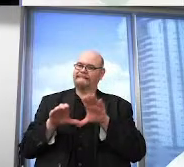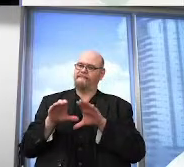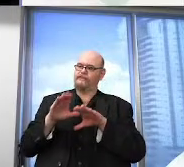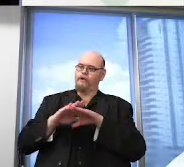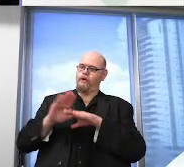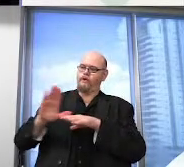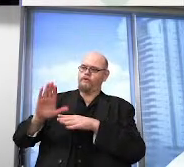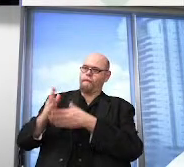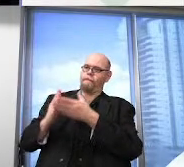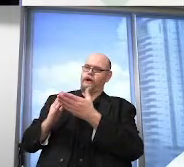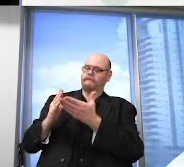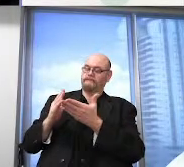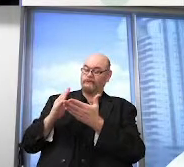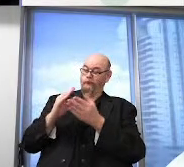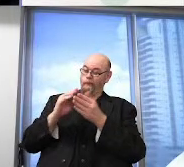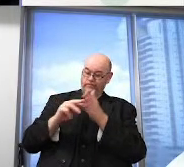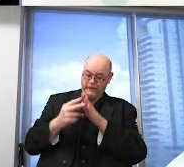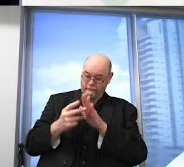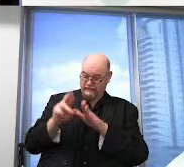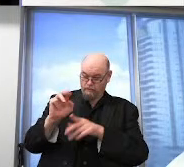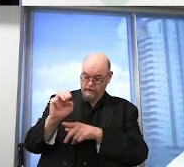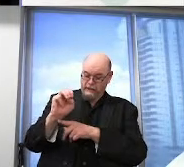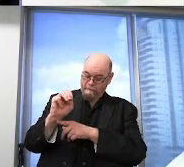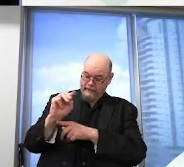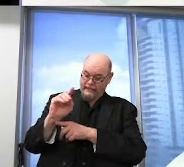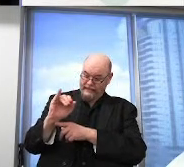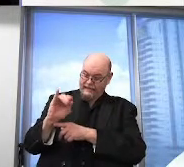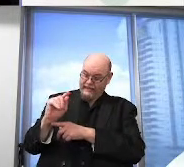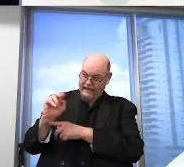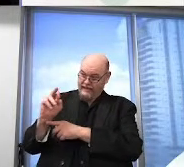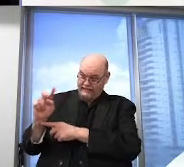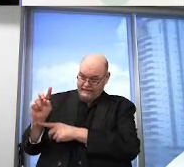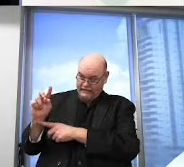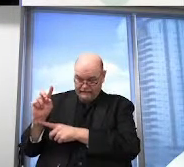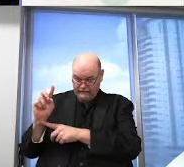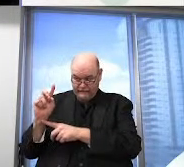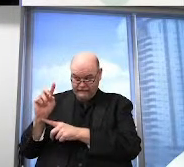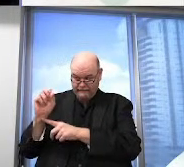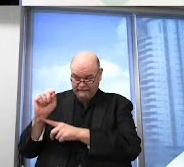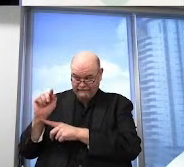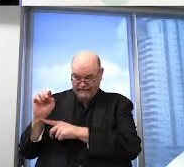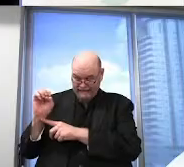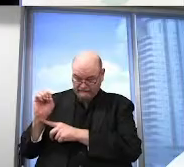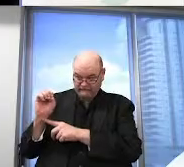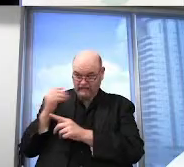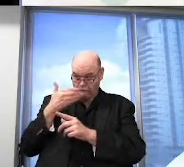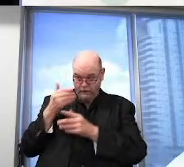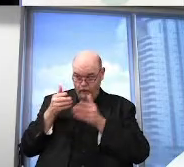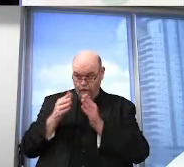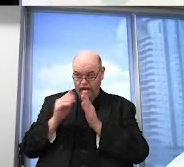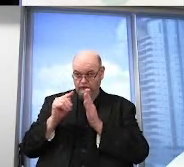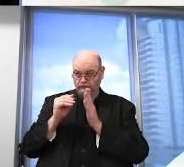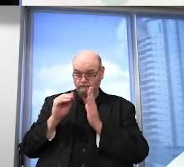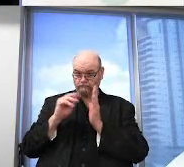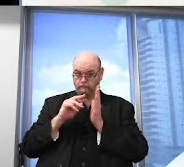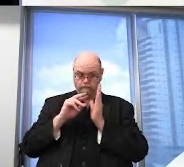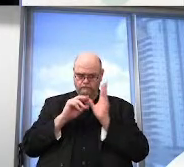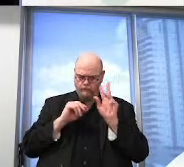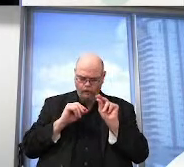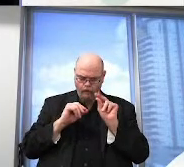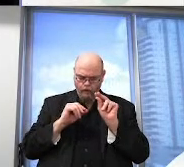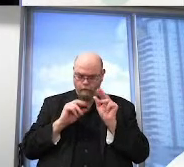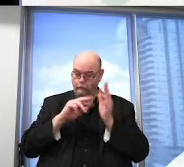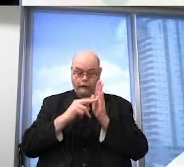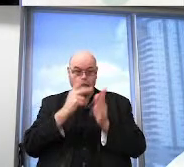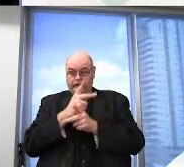would be another way to think about the phrase remediated state. Is that correct, or do you have a better way to look at it? No, and with that... No,